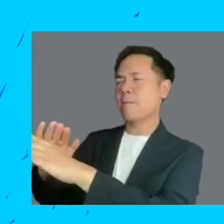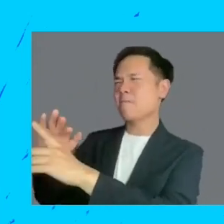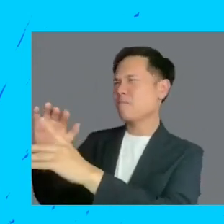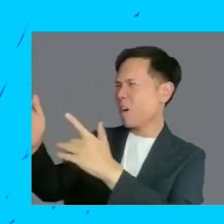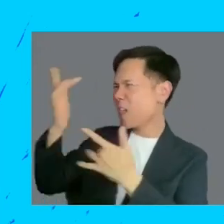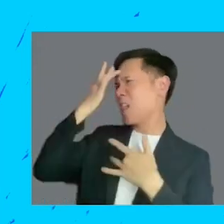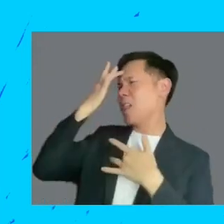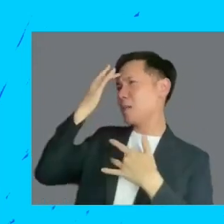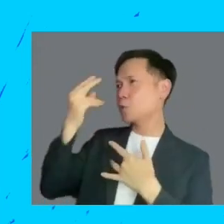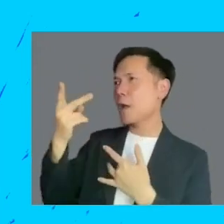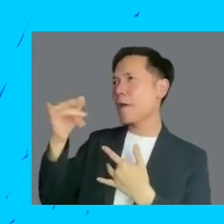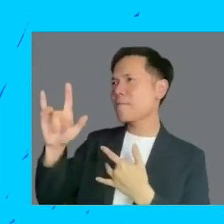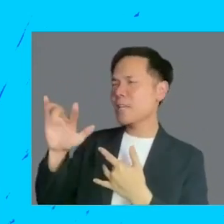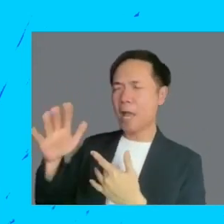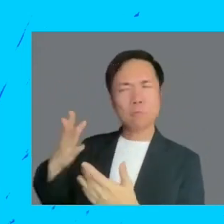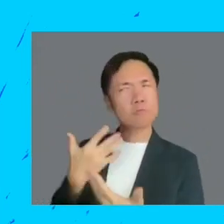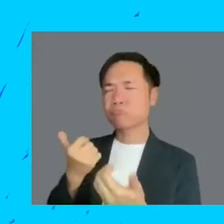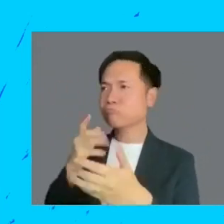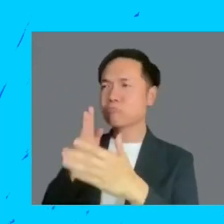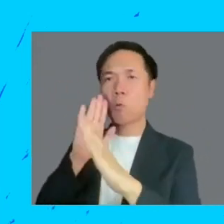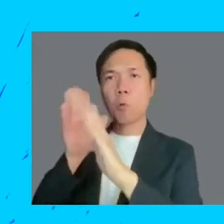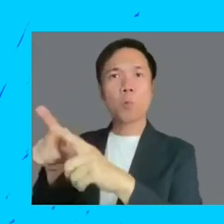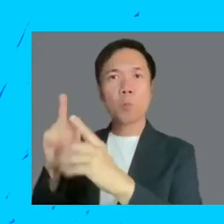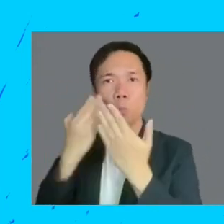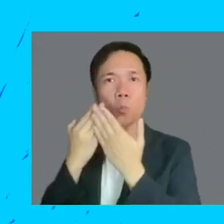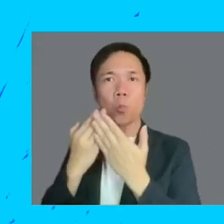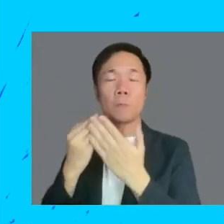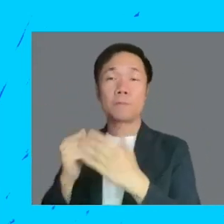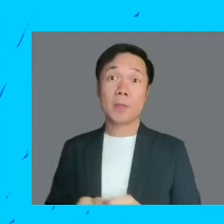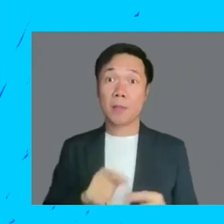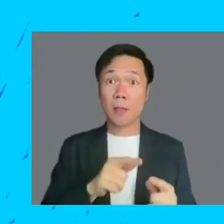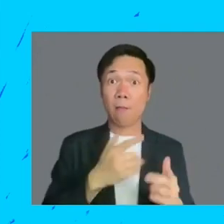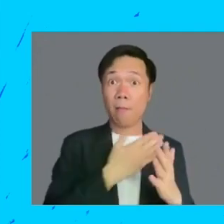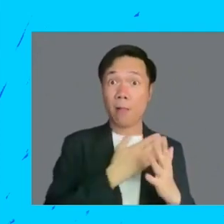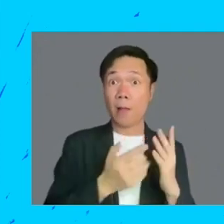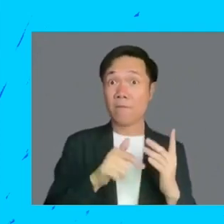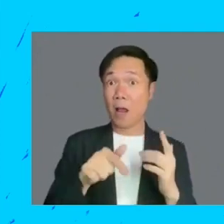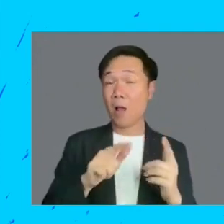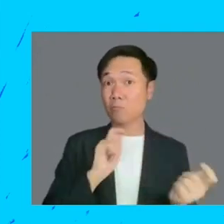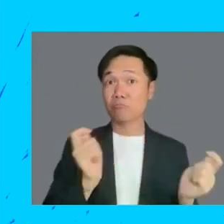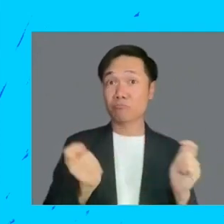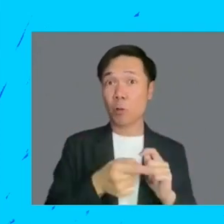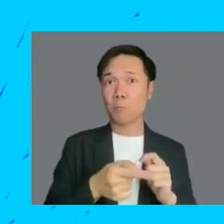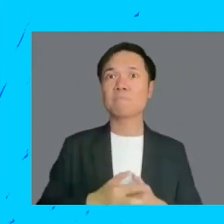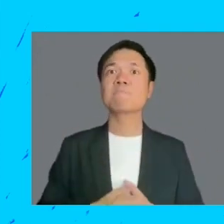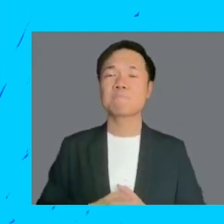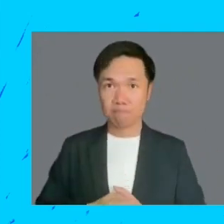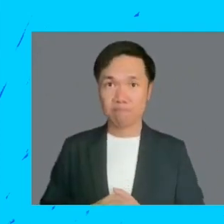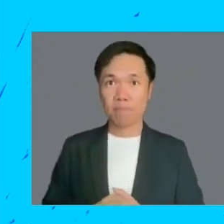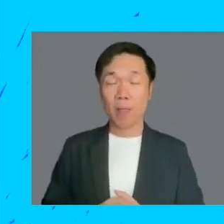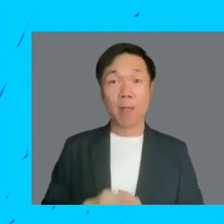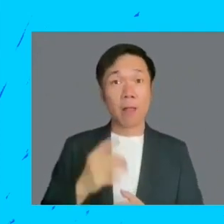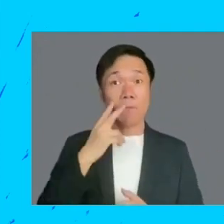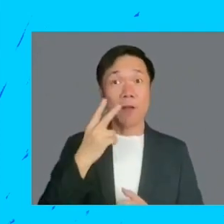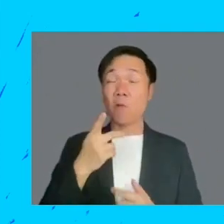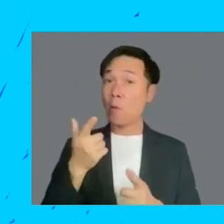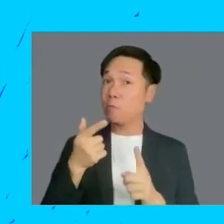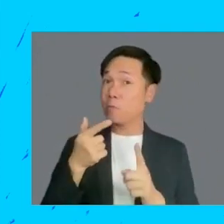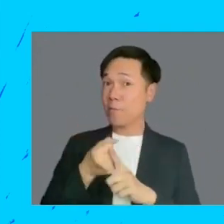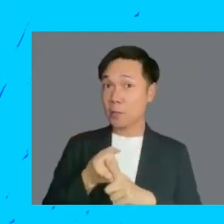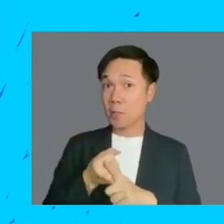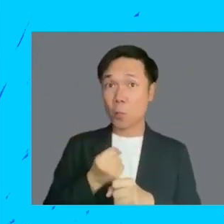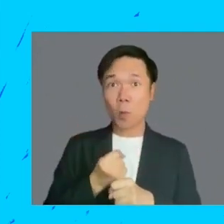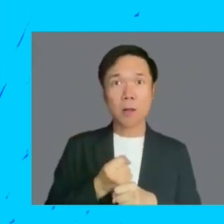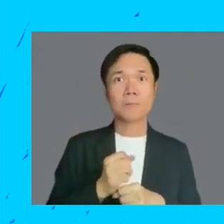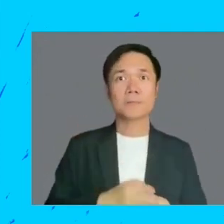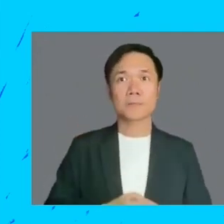risk, where half of interventions found protective effects and half found no change. In terms of advocacy, we